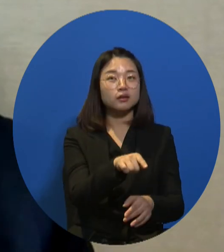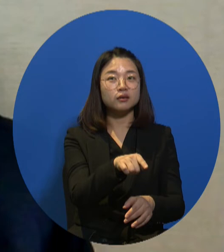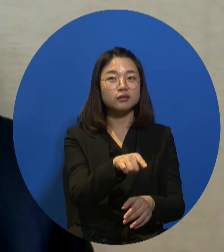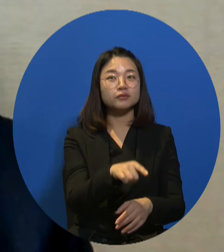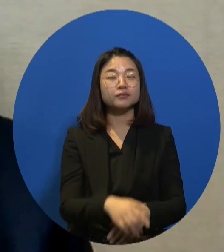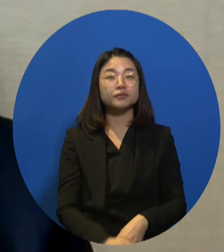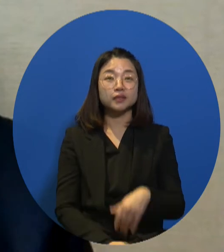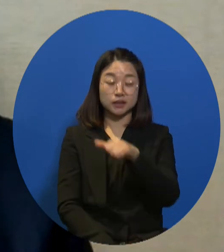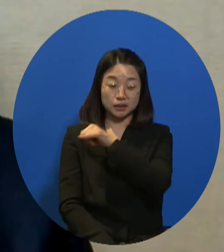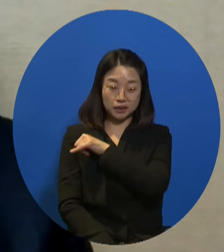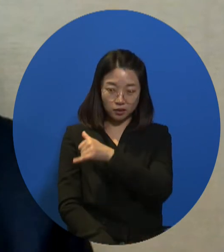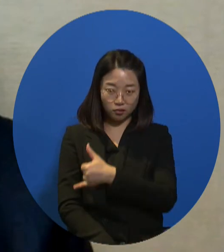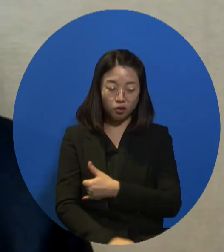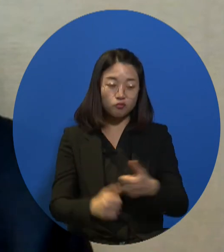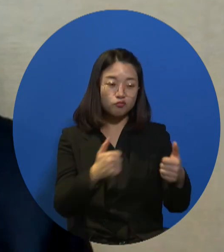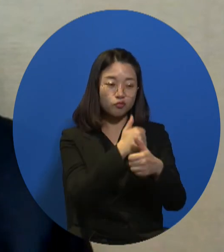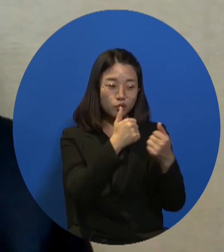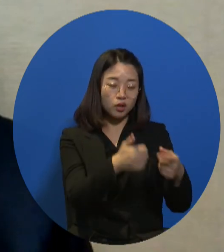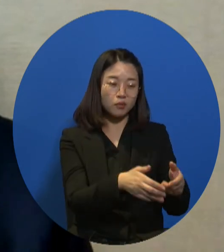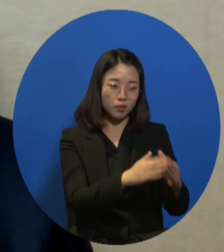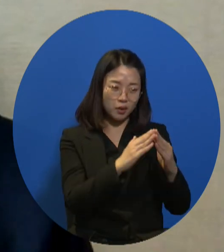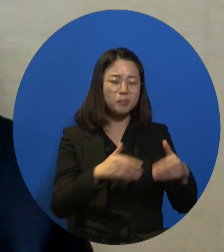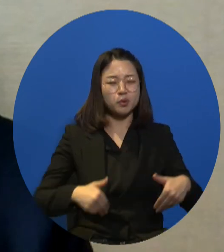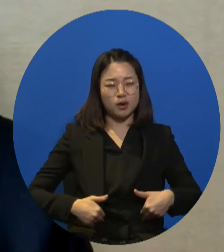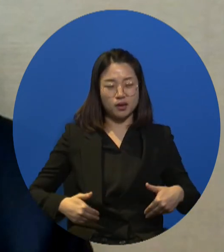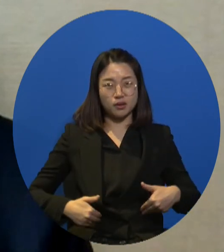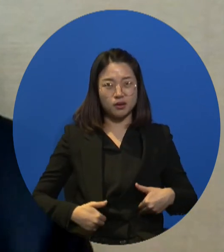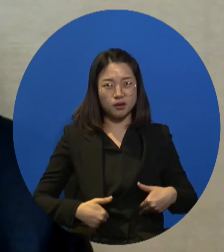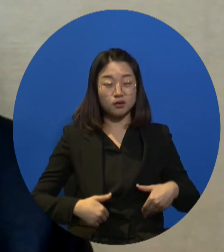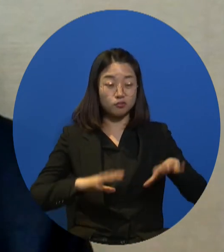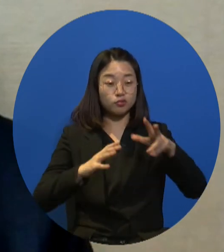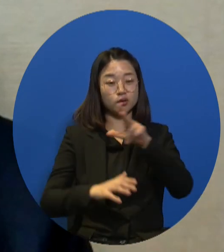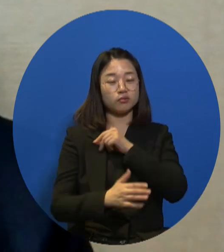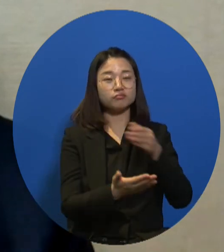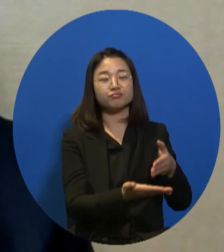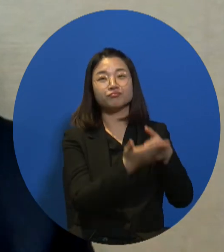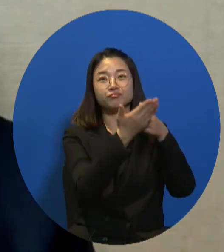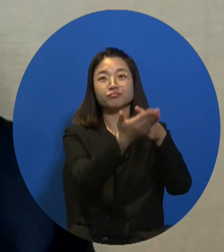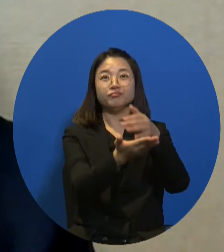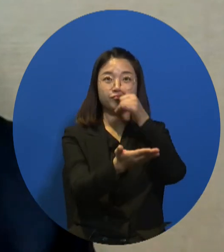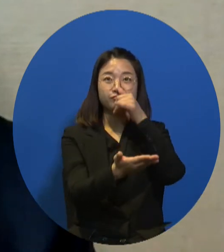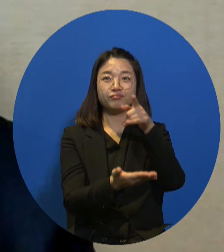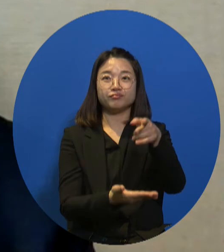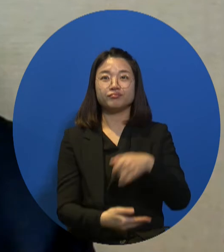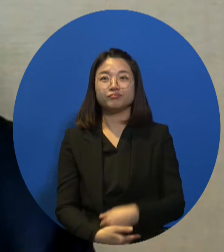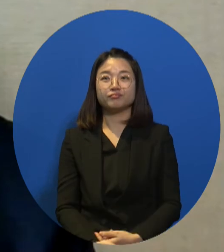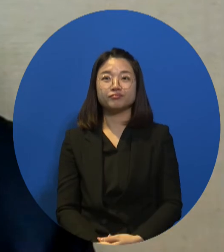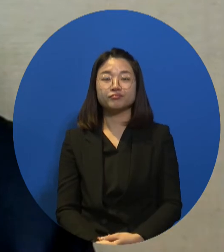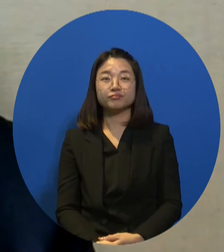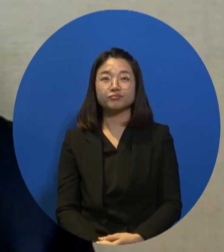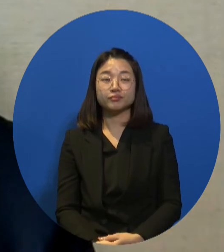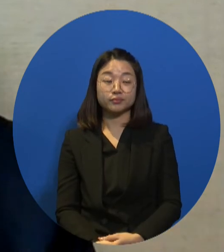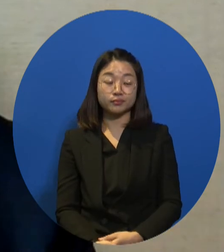create a separate standing committee at the National Assembly that deals with human rights issues.